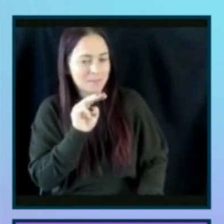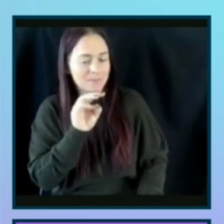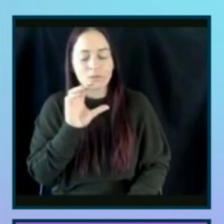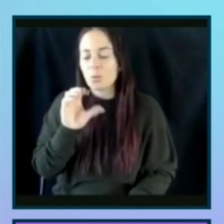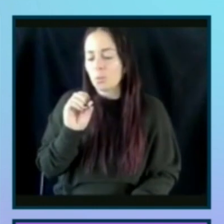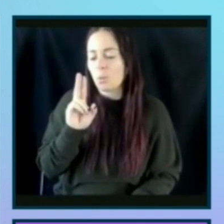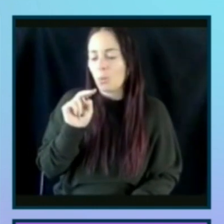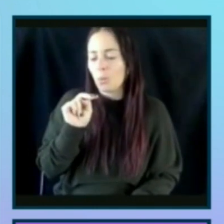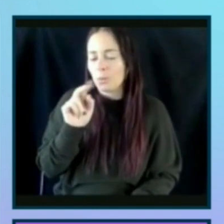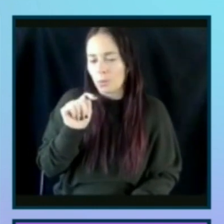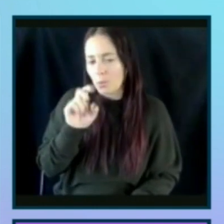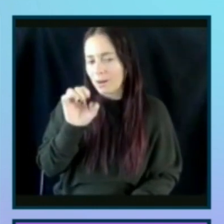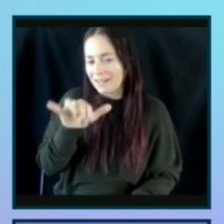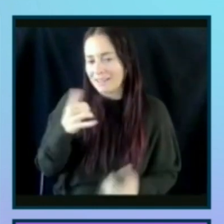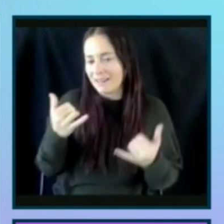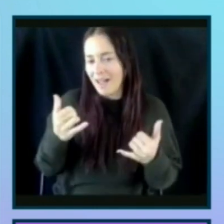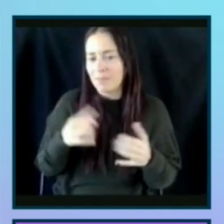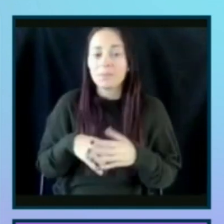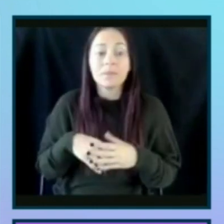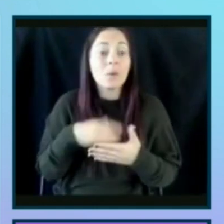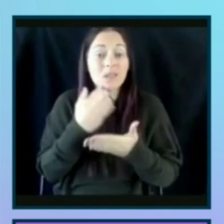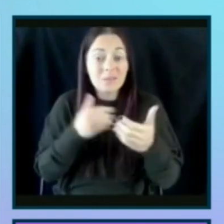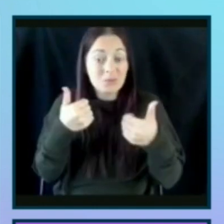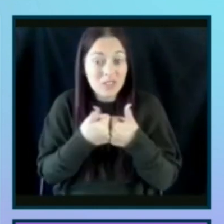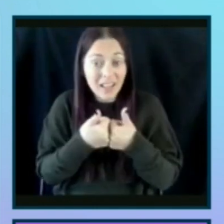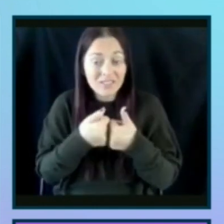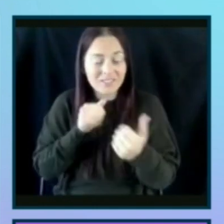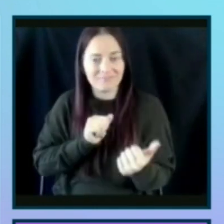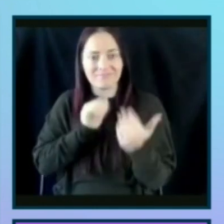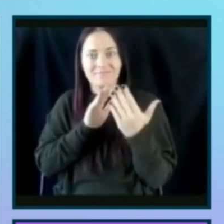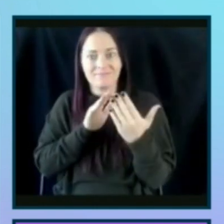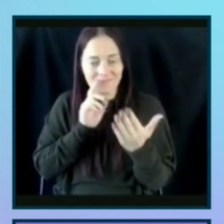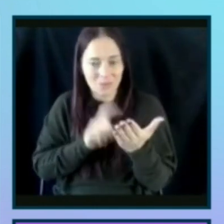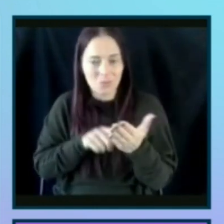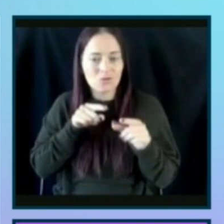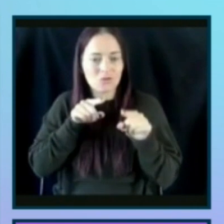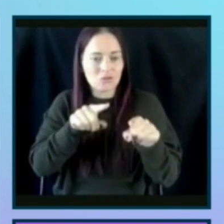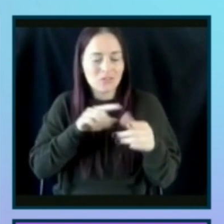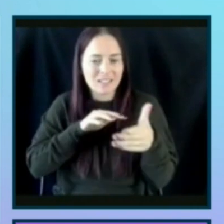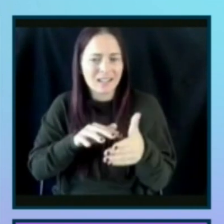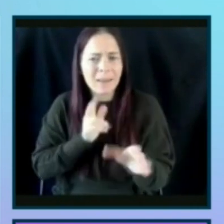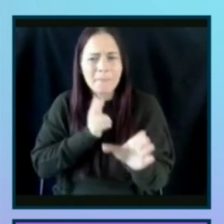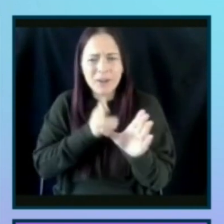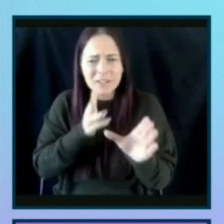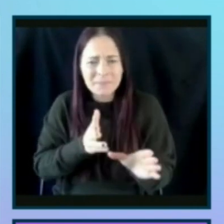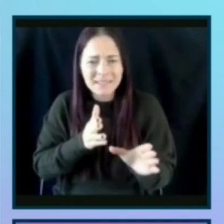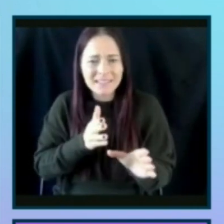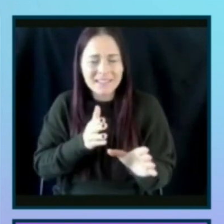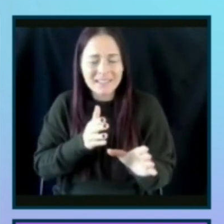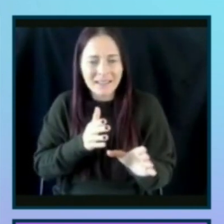some broader challenges that we faced in the study. We did notice that participants tended to get caught up on that screen